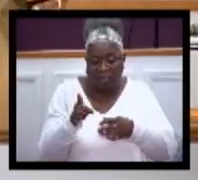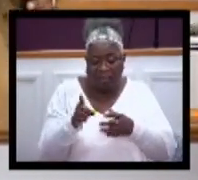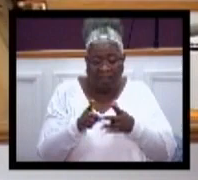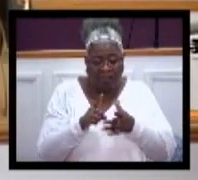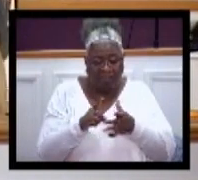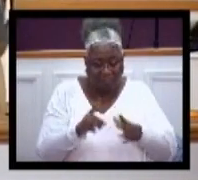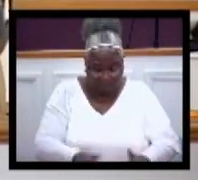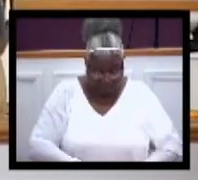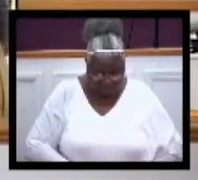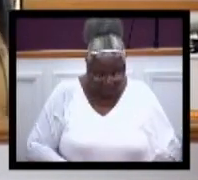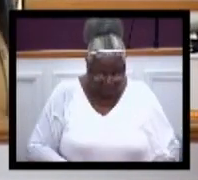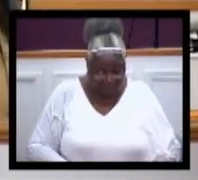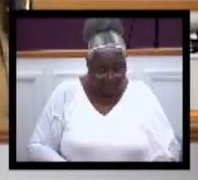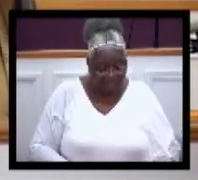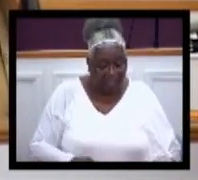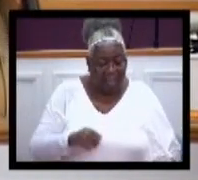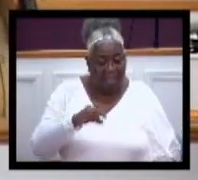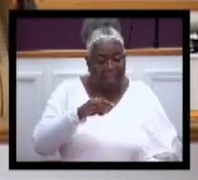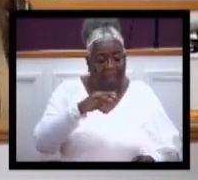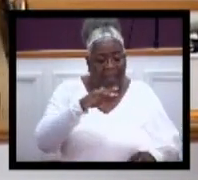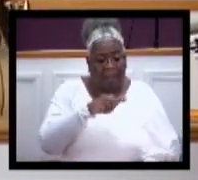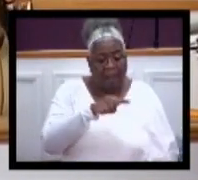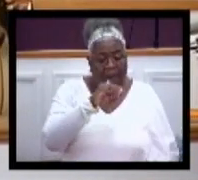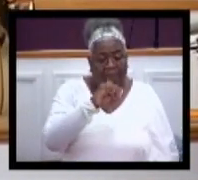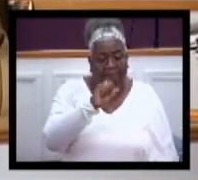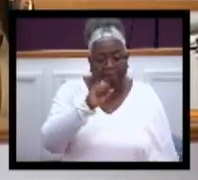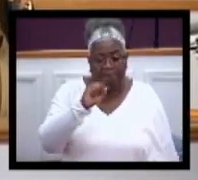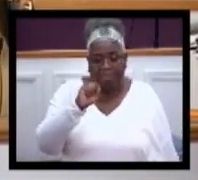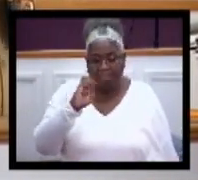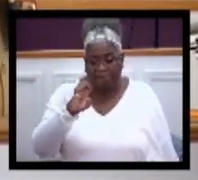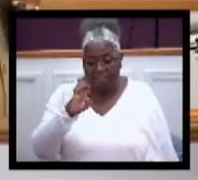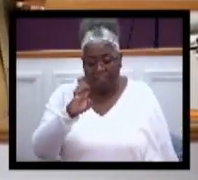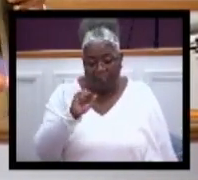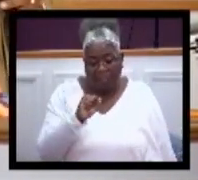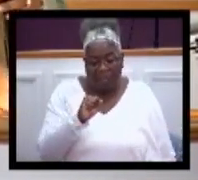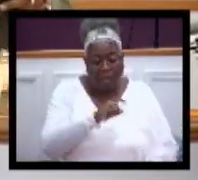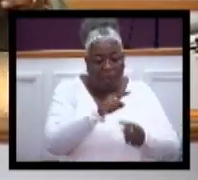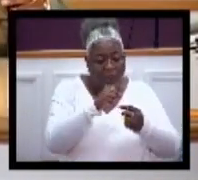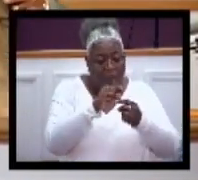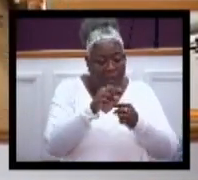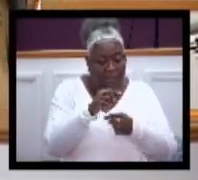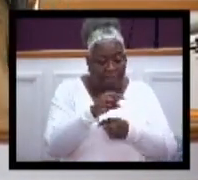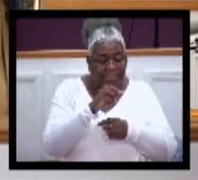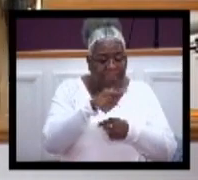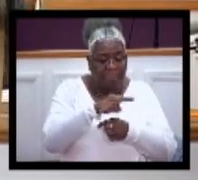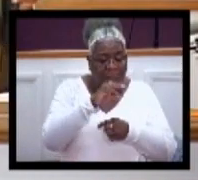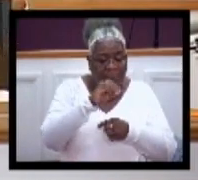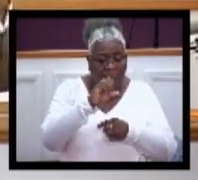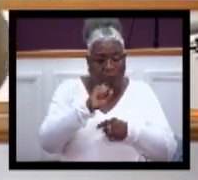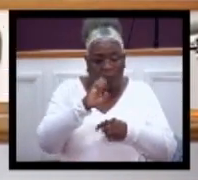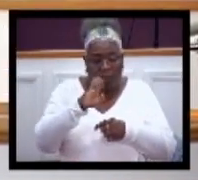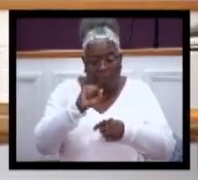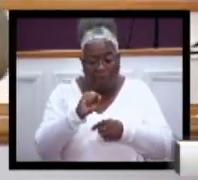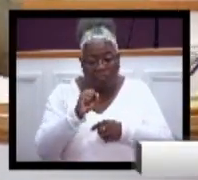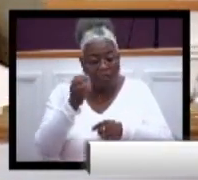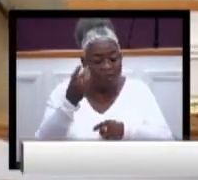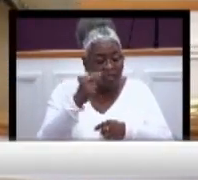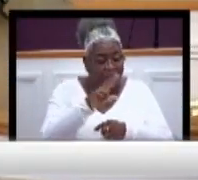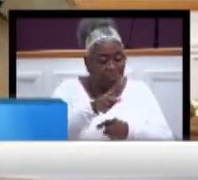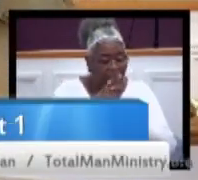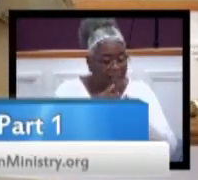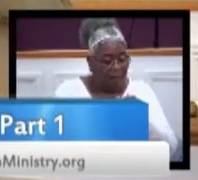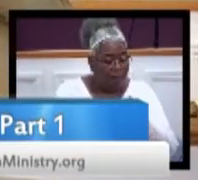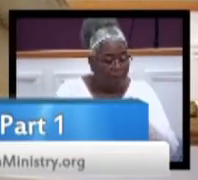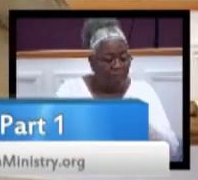Moses. Now, when Moses got to be about 3 months old, so says the Bible, she realized that